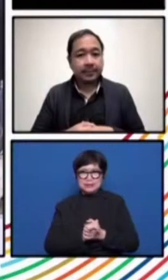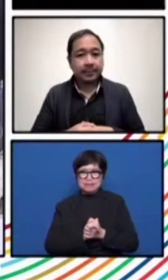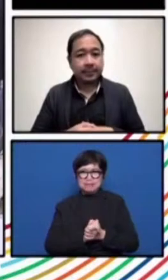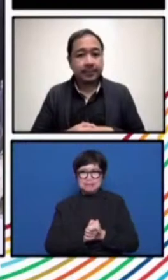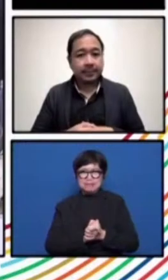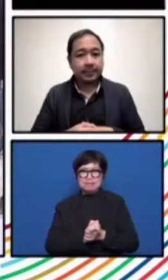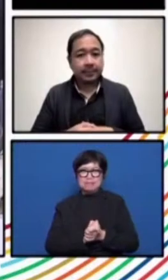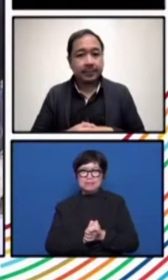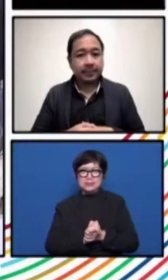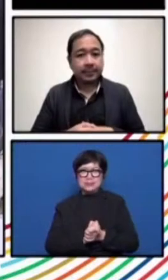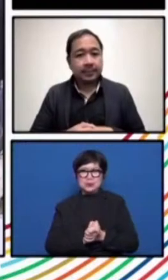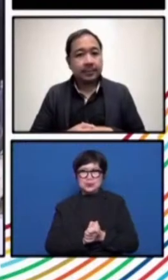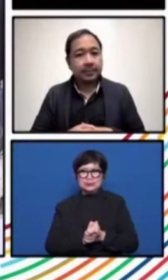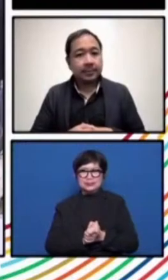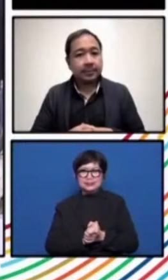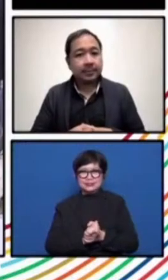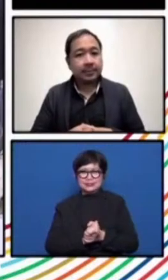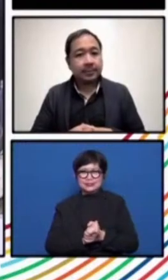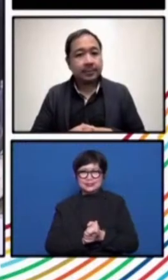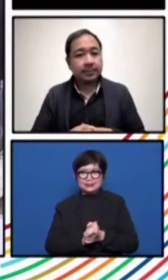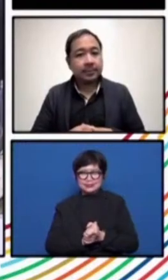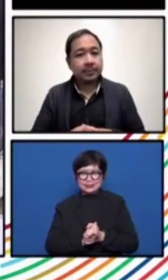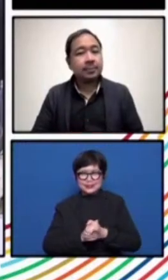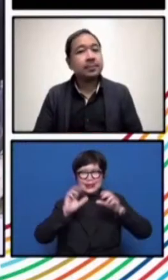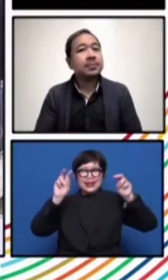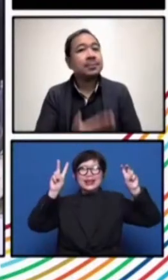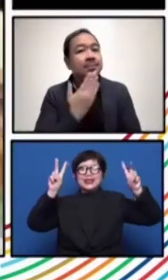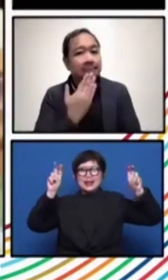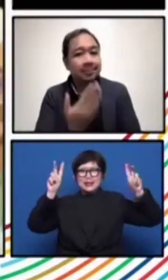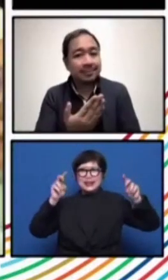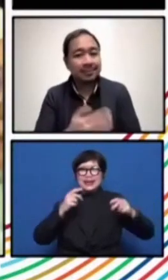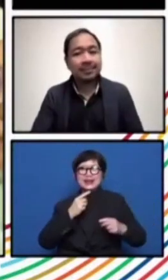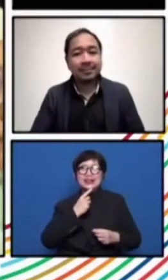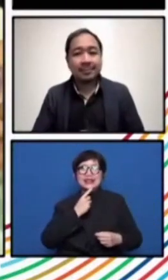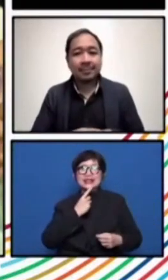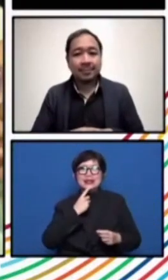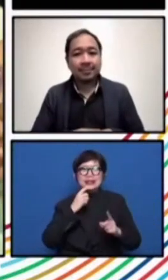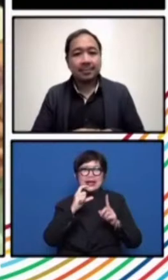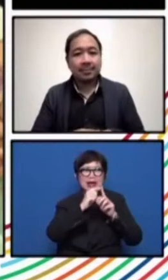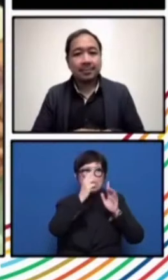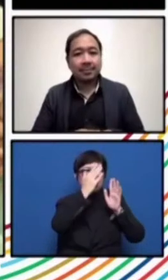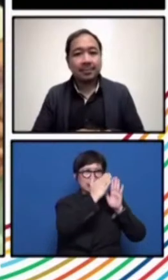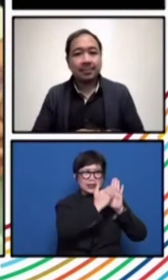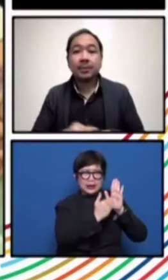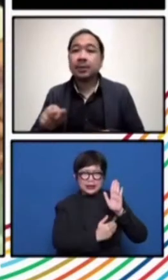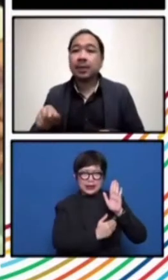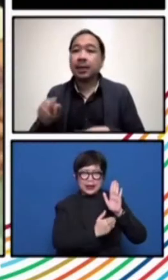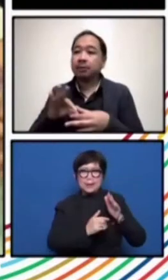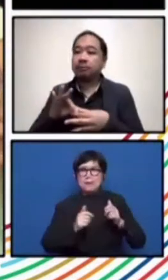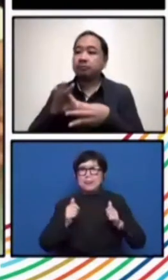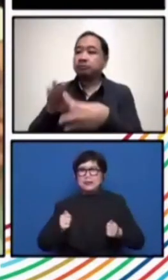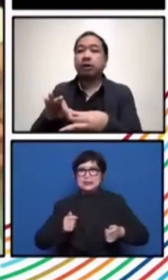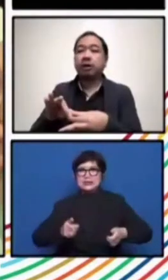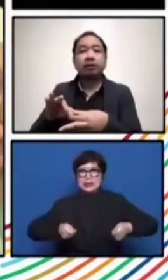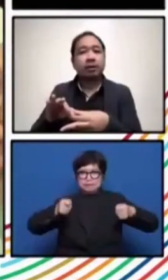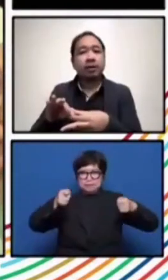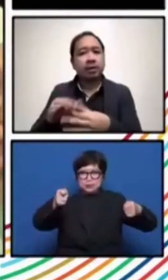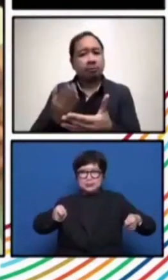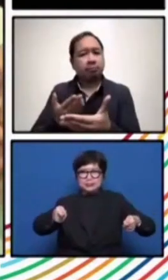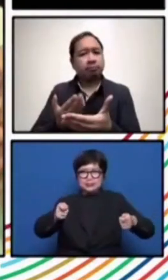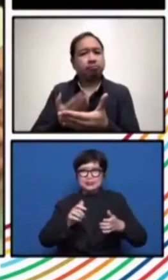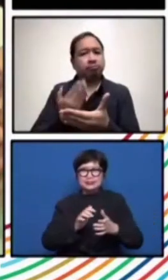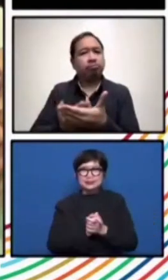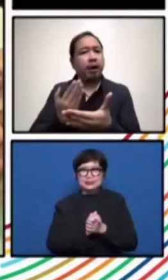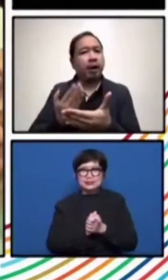with regard to the topic of availability of reliable and authentic data about PWD definitely is one of